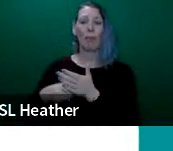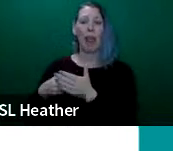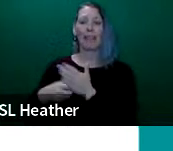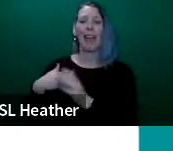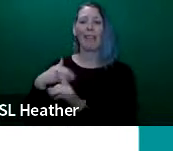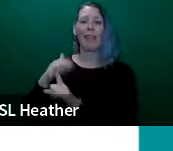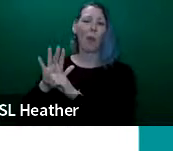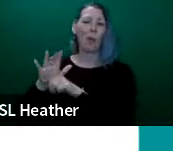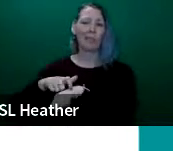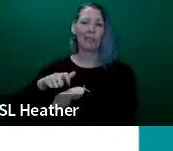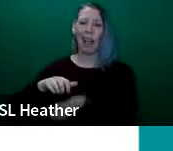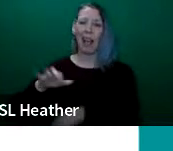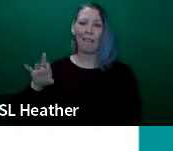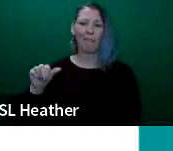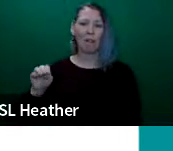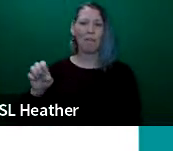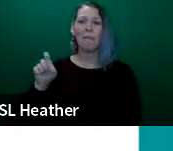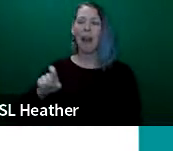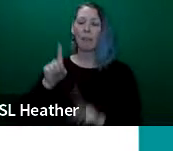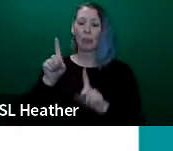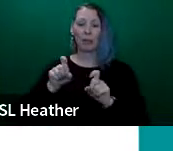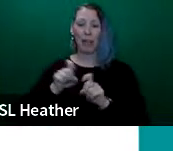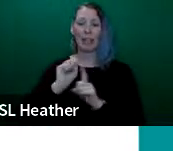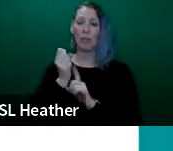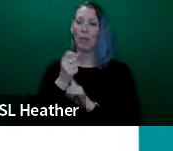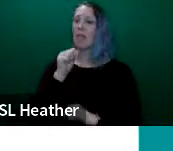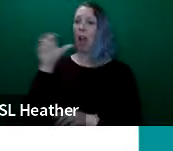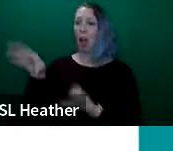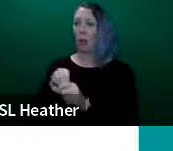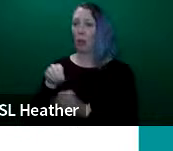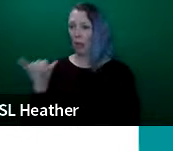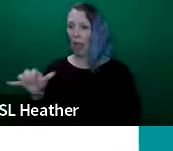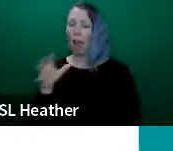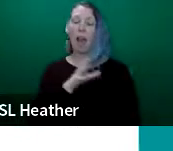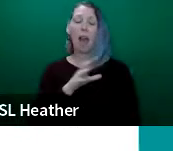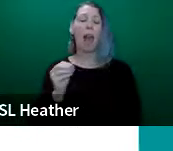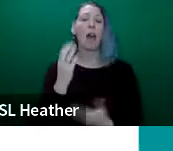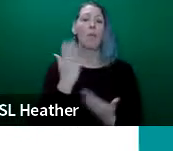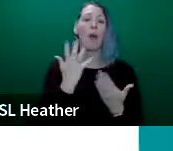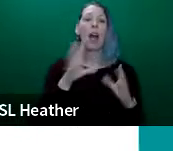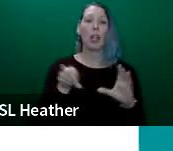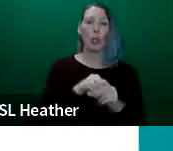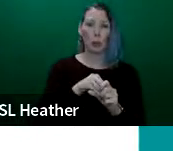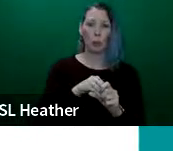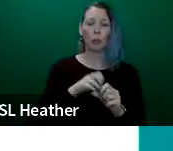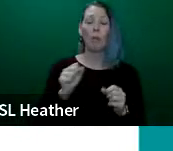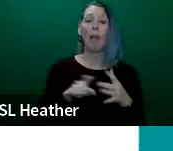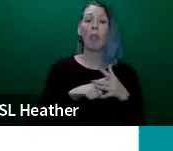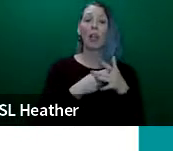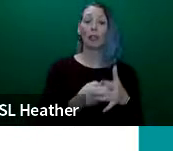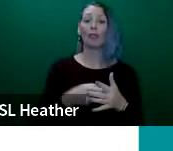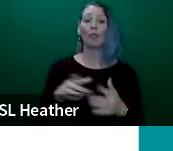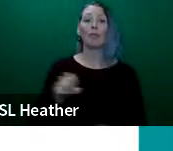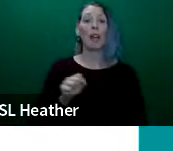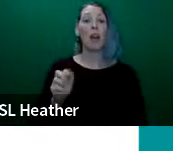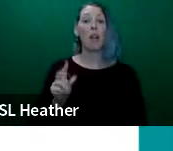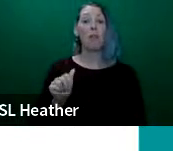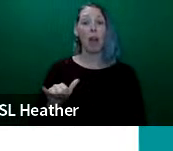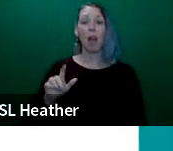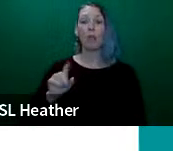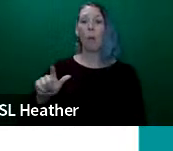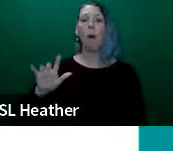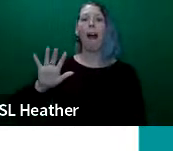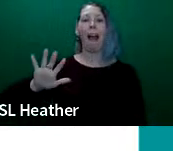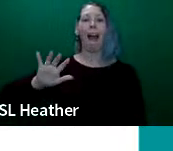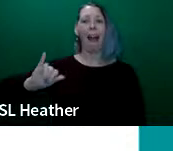time frame. So we needed to test scenarios that didn't include that and scenarios that did include that. So those initial takeaways, the tolls on I-5